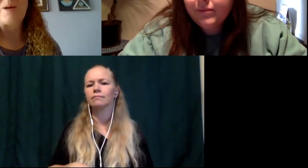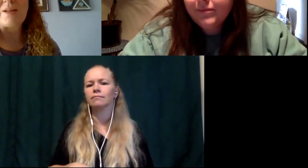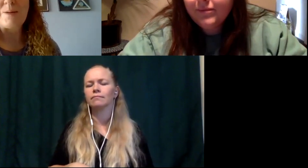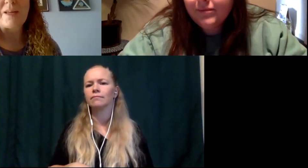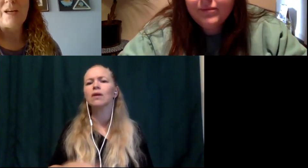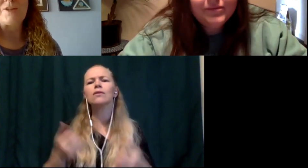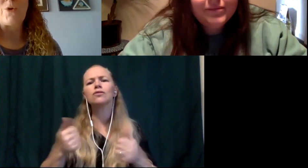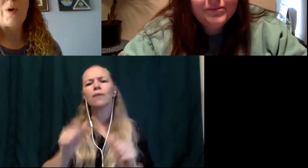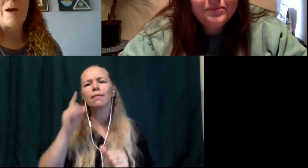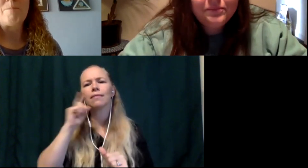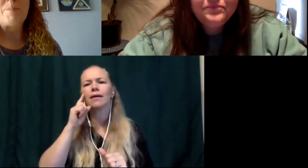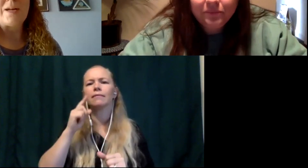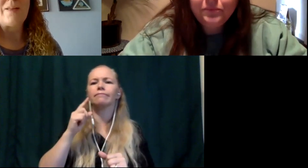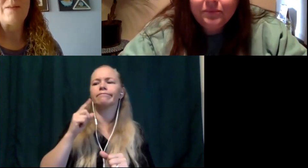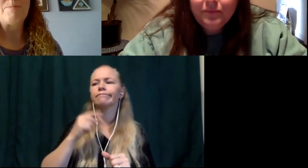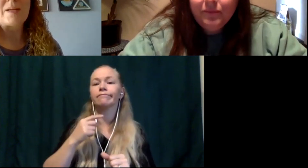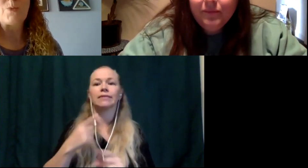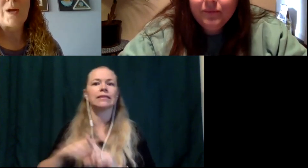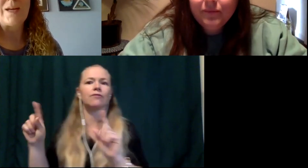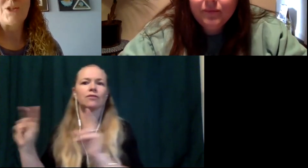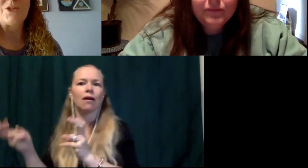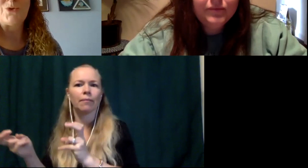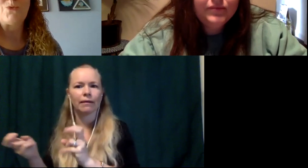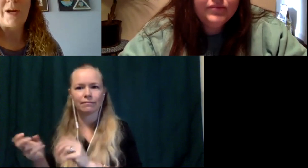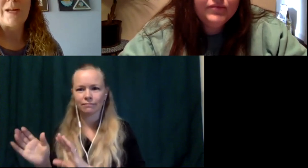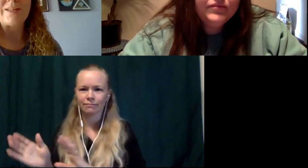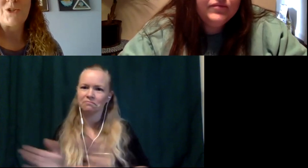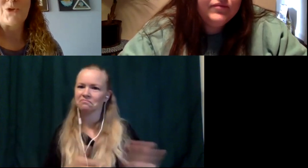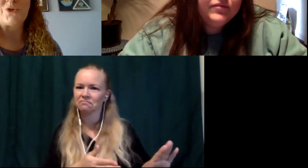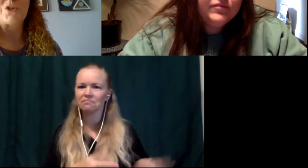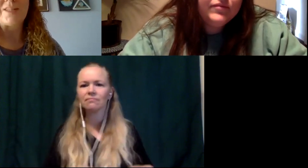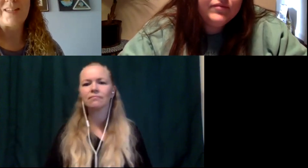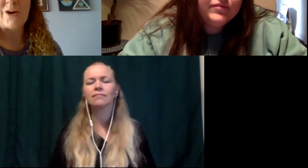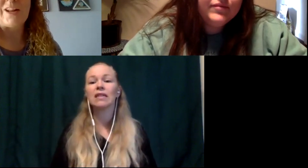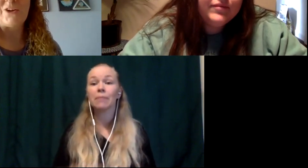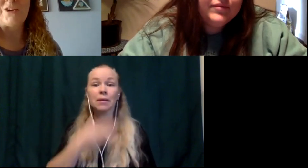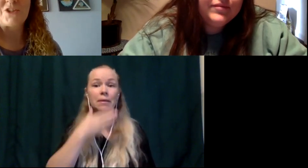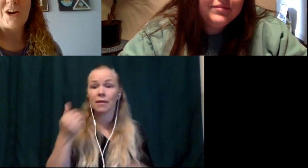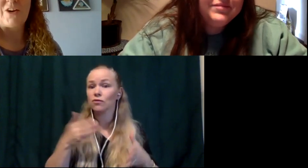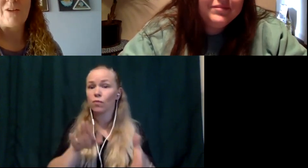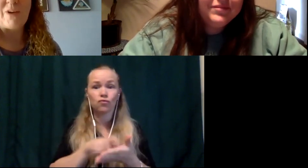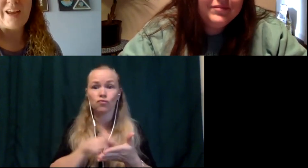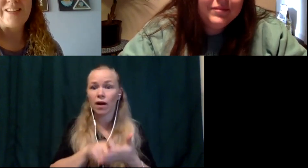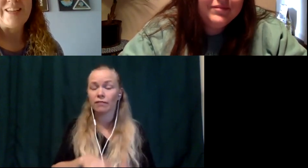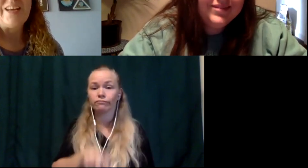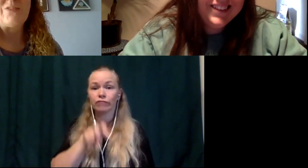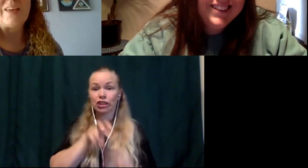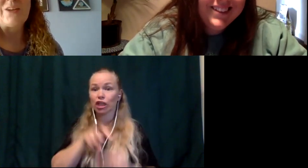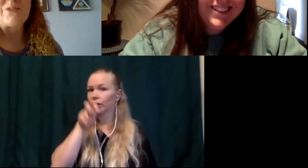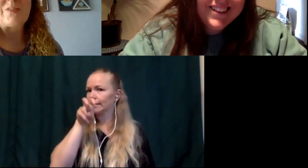try to think about something else for a while. But the best way to write is to just sit down in your chair and